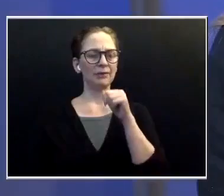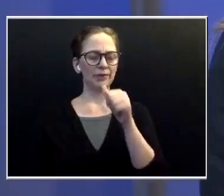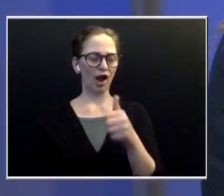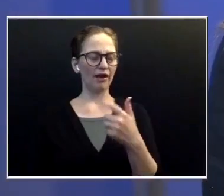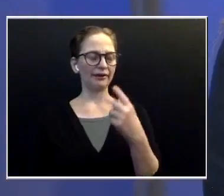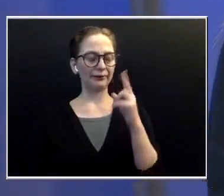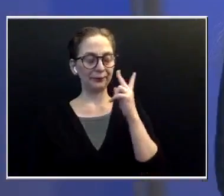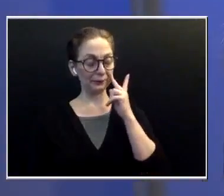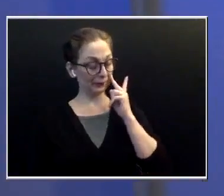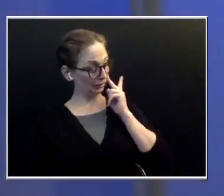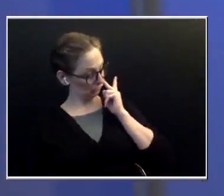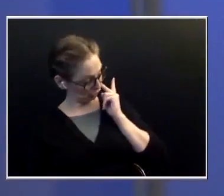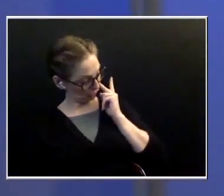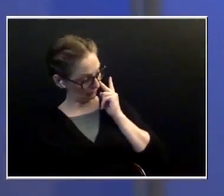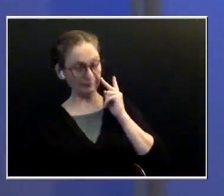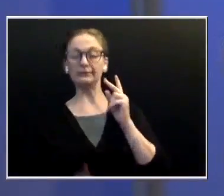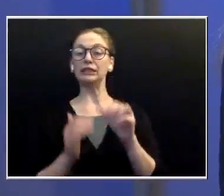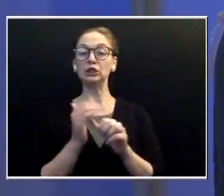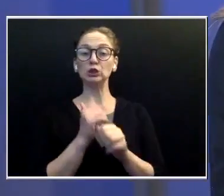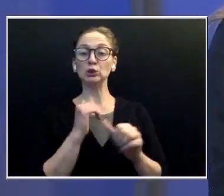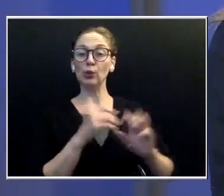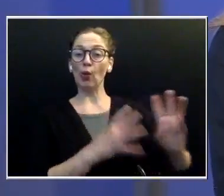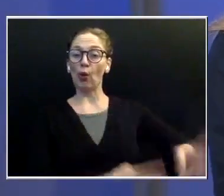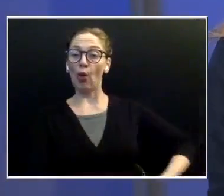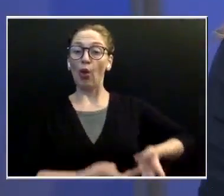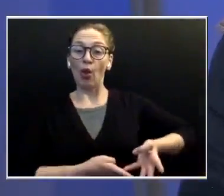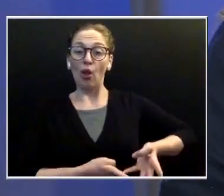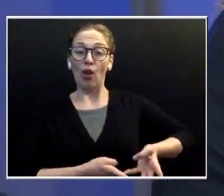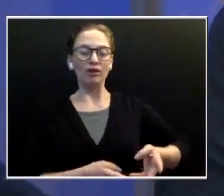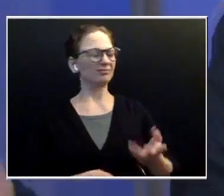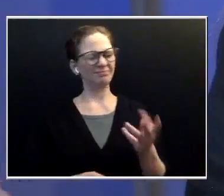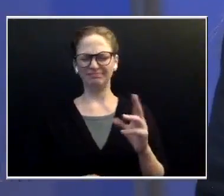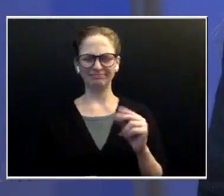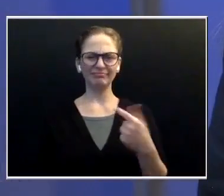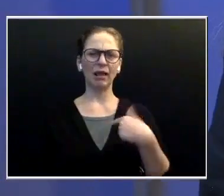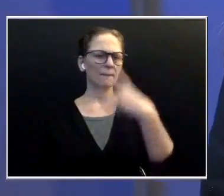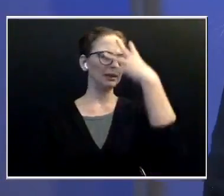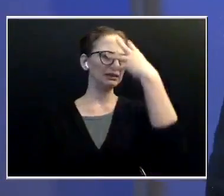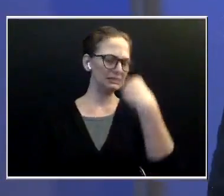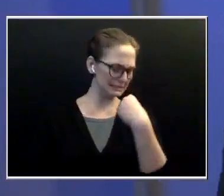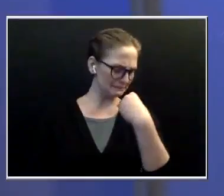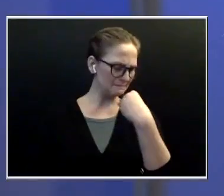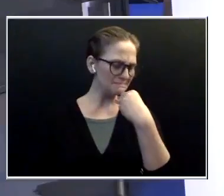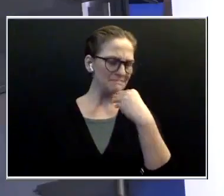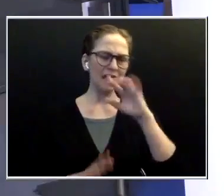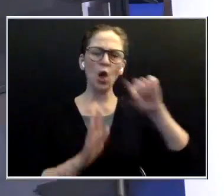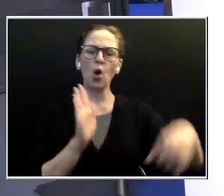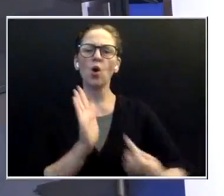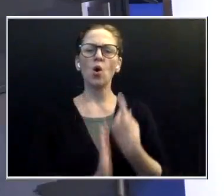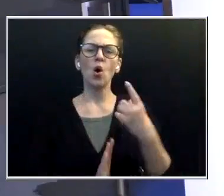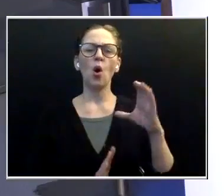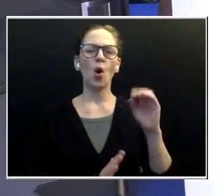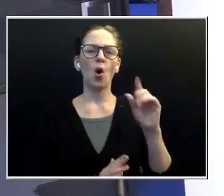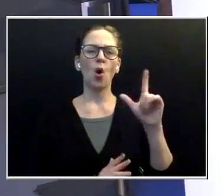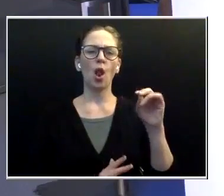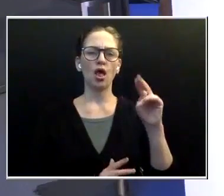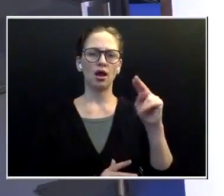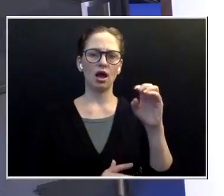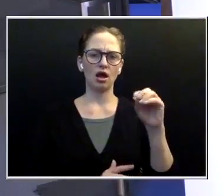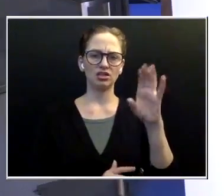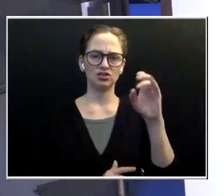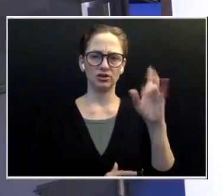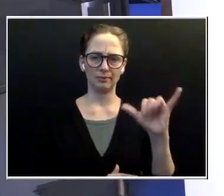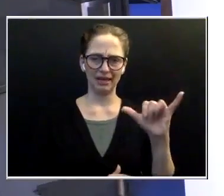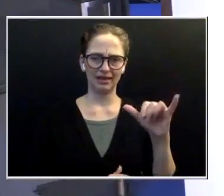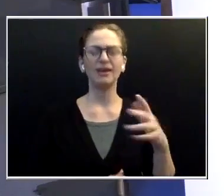I'm asleep. It's a colonoscopy, and it's sprayed into my system. And it's saving your life. So that kind of supersedes everything,